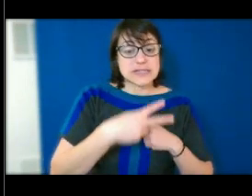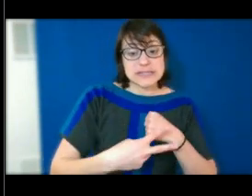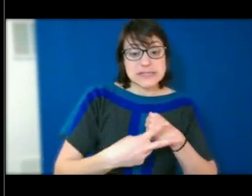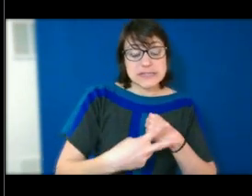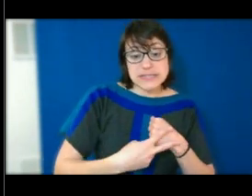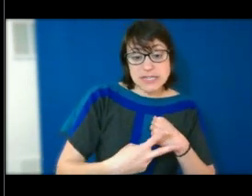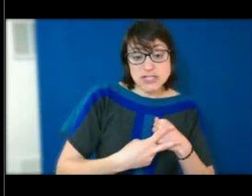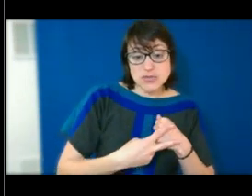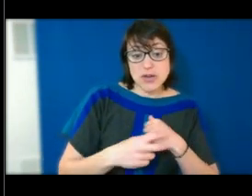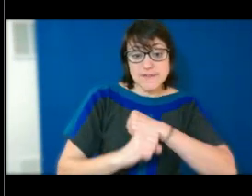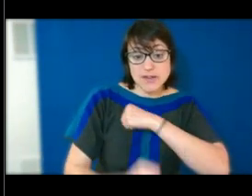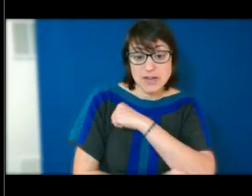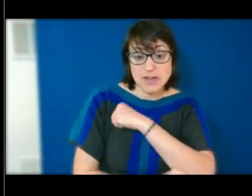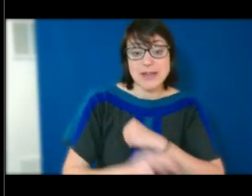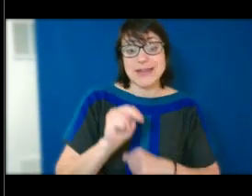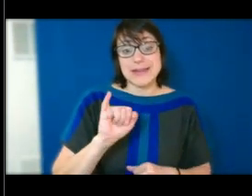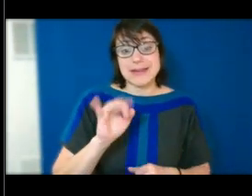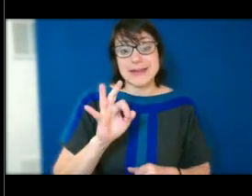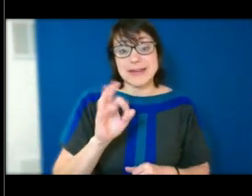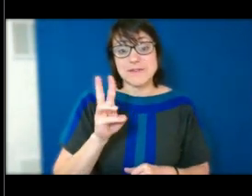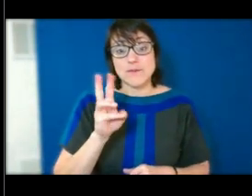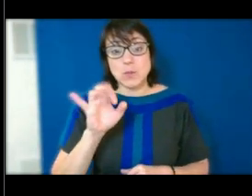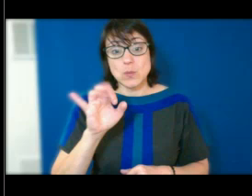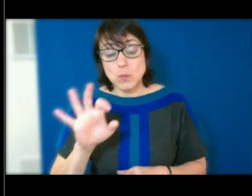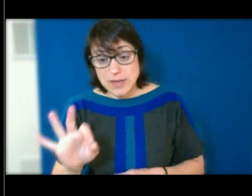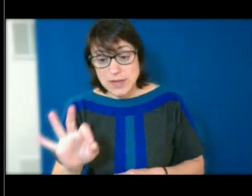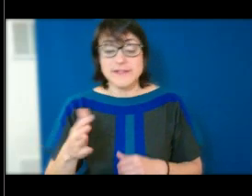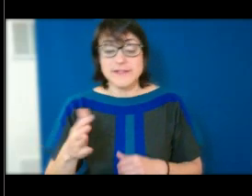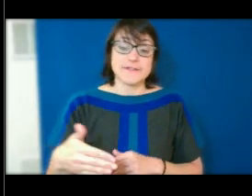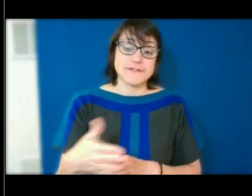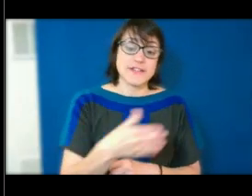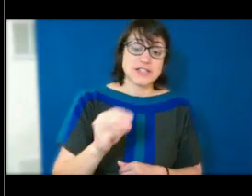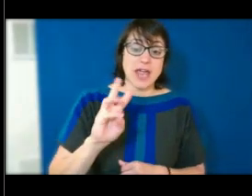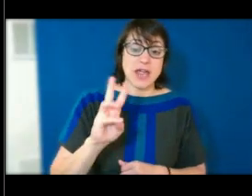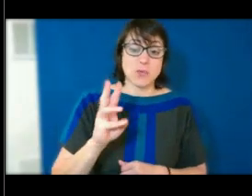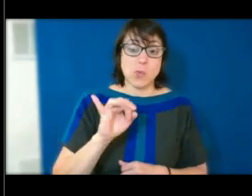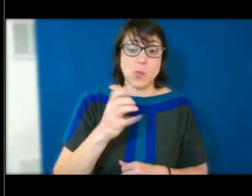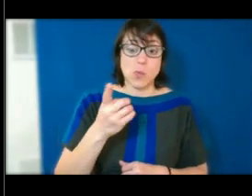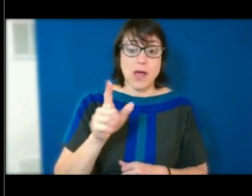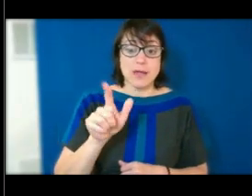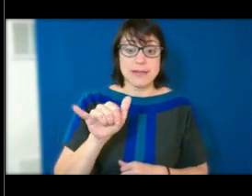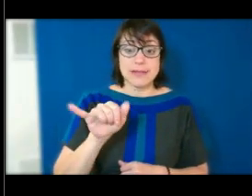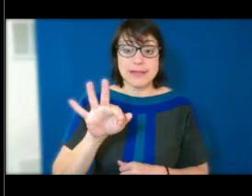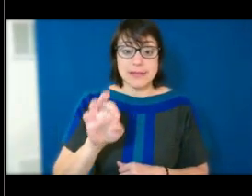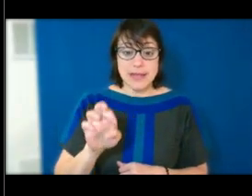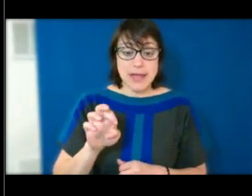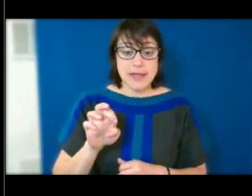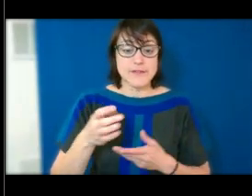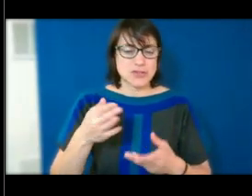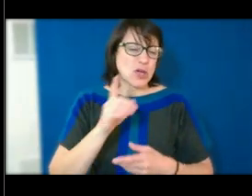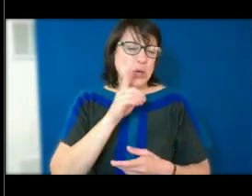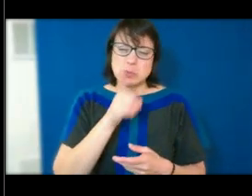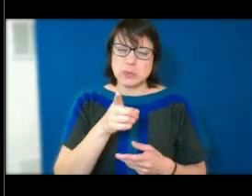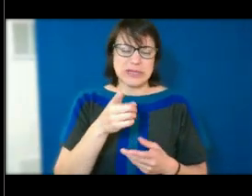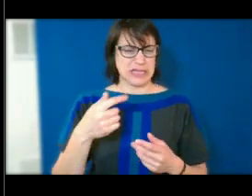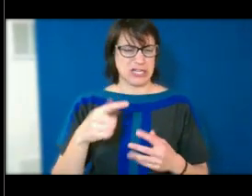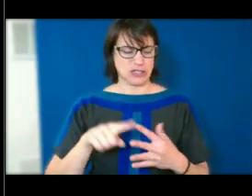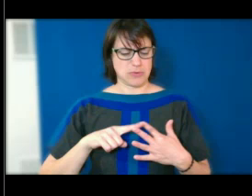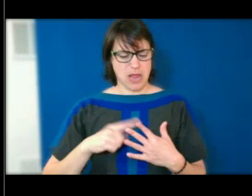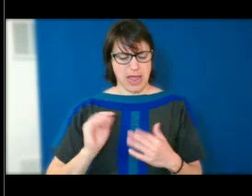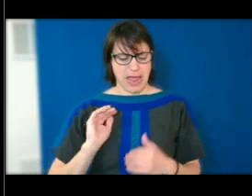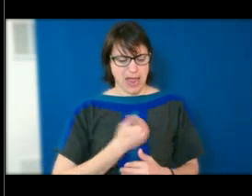NIFWIF with Fish and Wildlife Service, et cetera. So we were born of the same mold and really modeled on some of these other public-private partnerships.